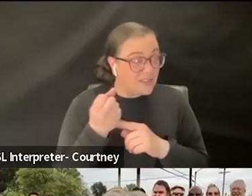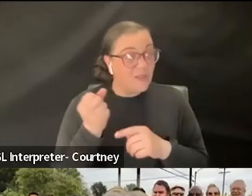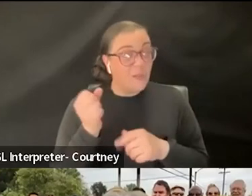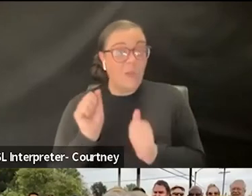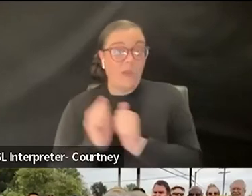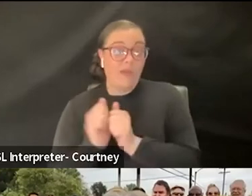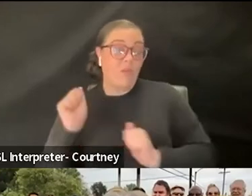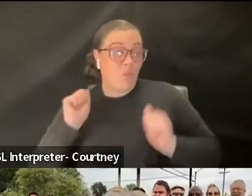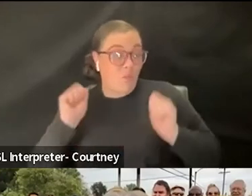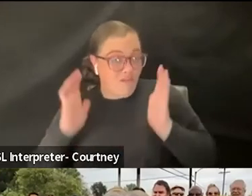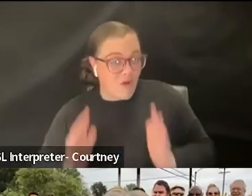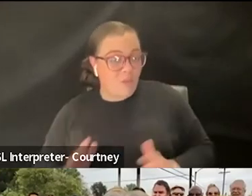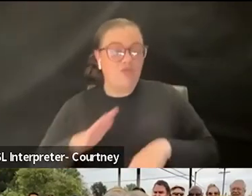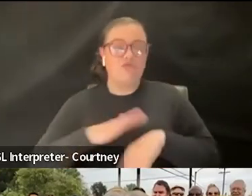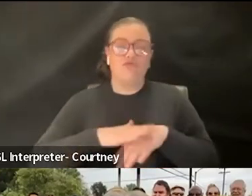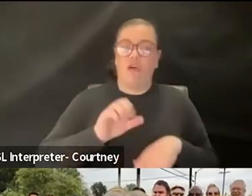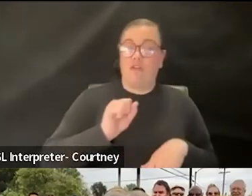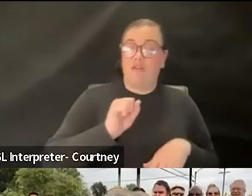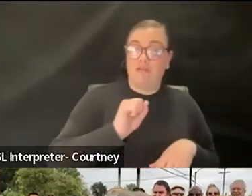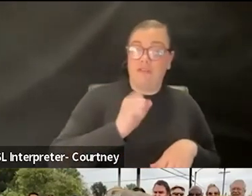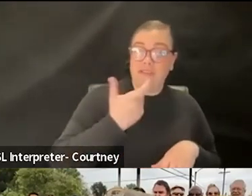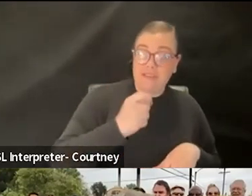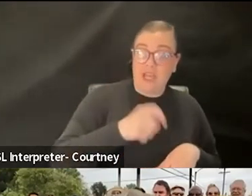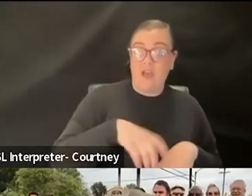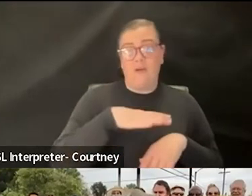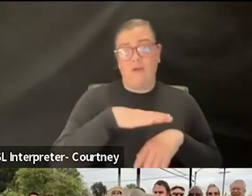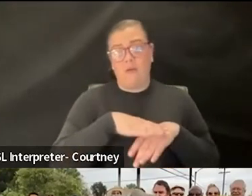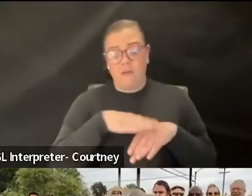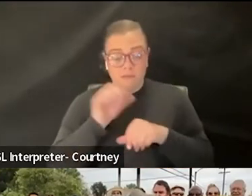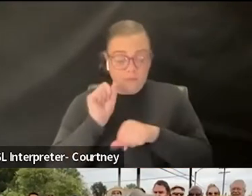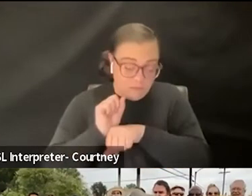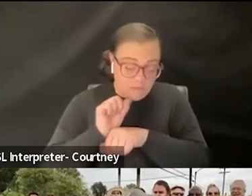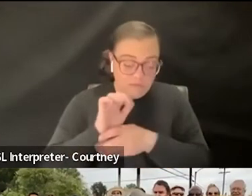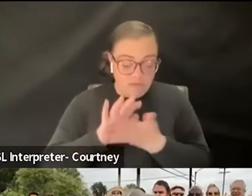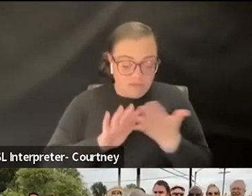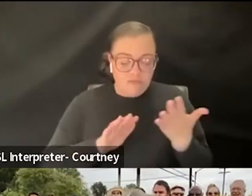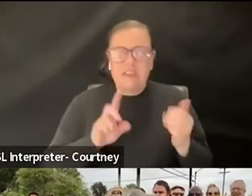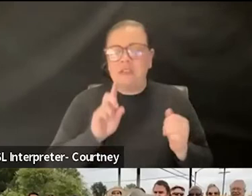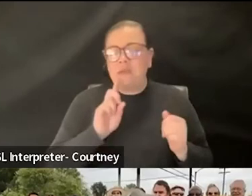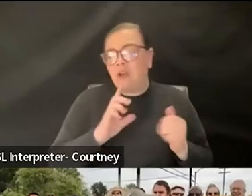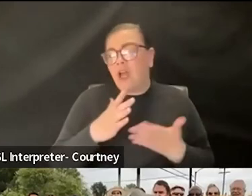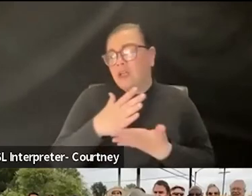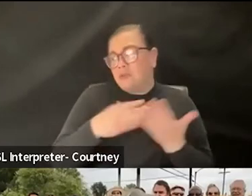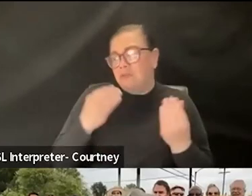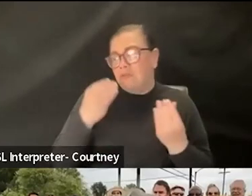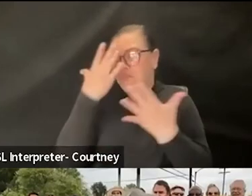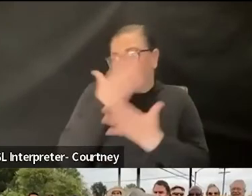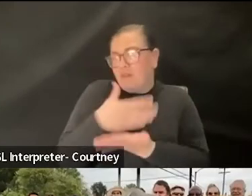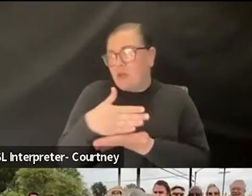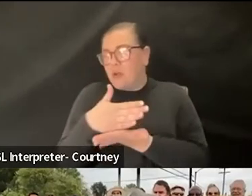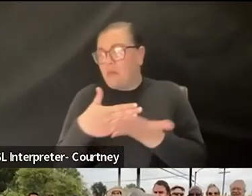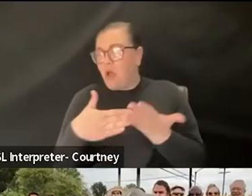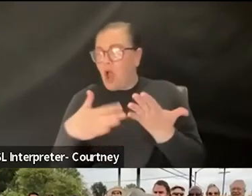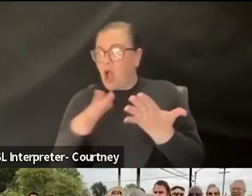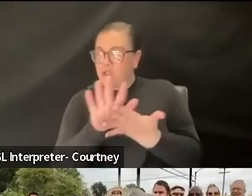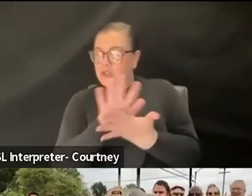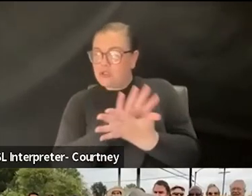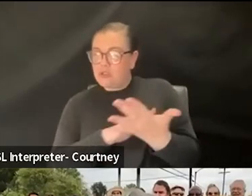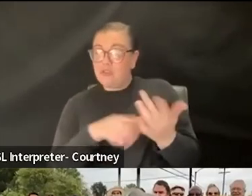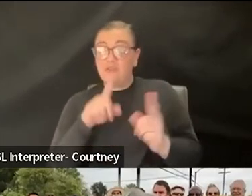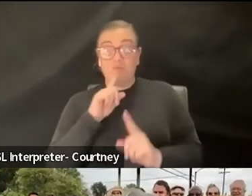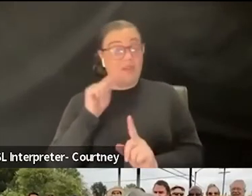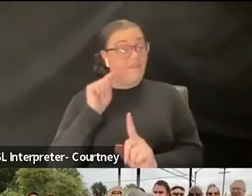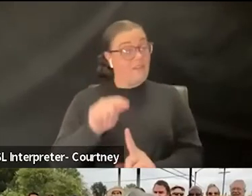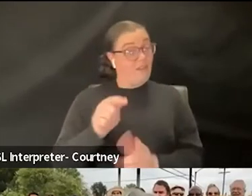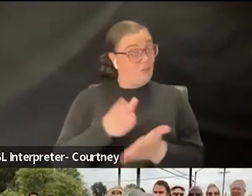But there's kind of a beauty to it as well, because in a right to work state, people who